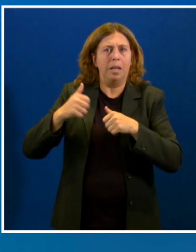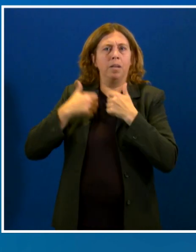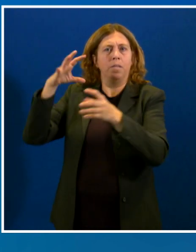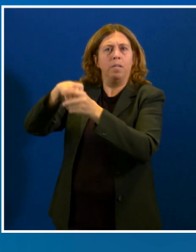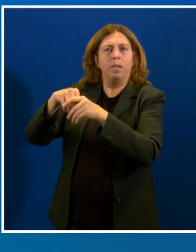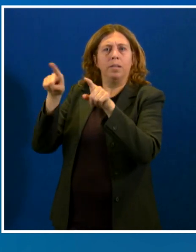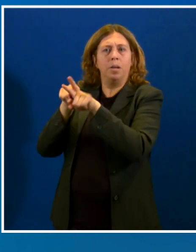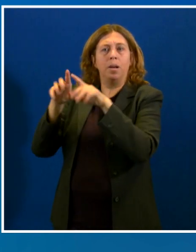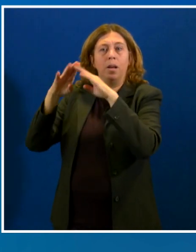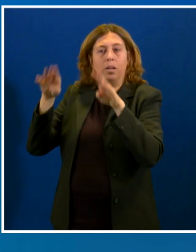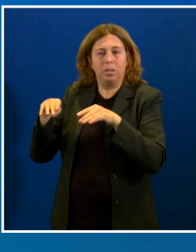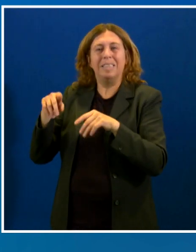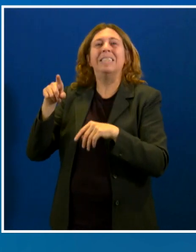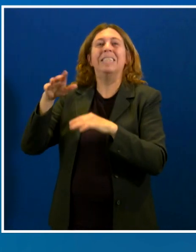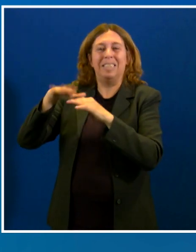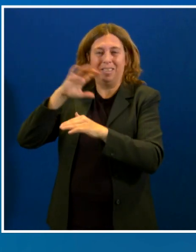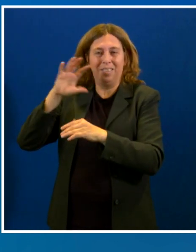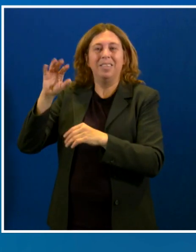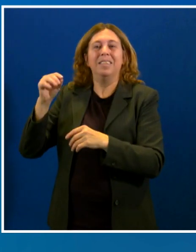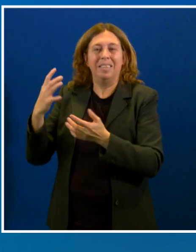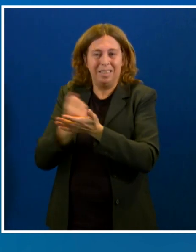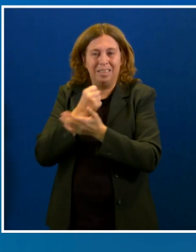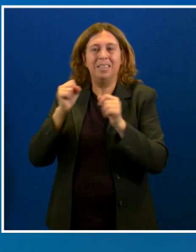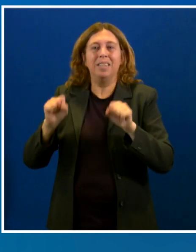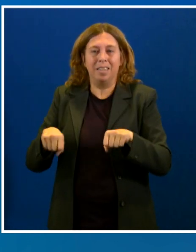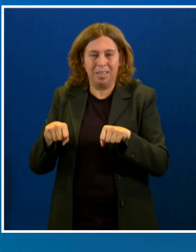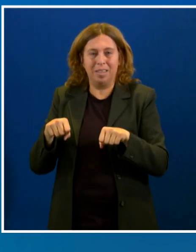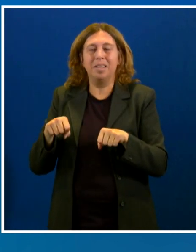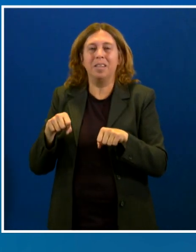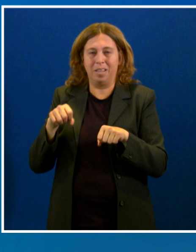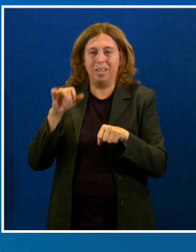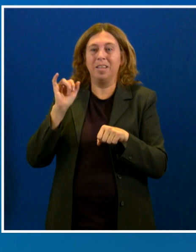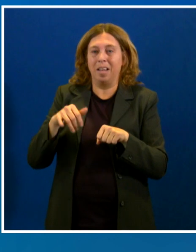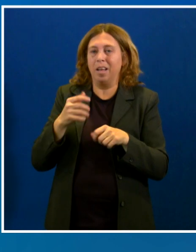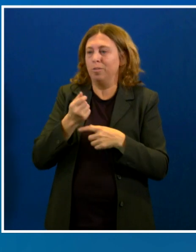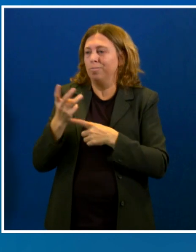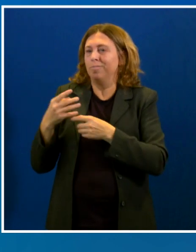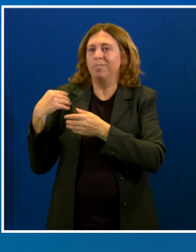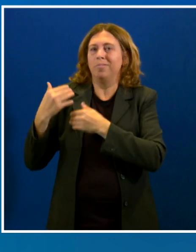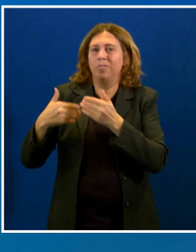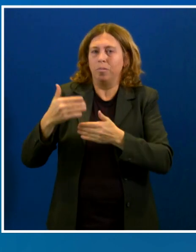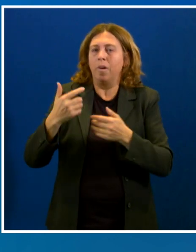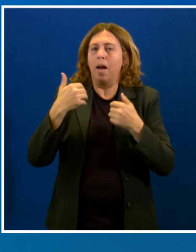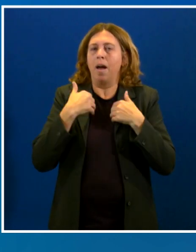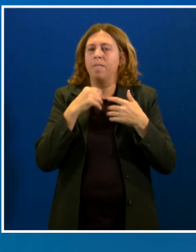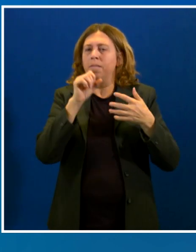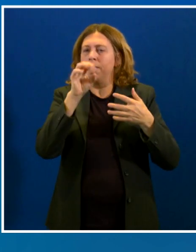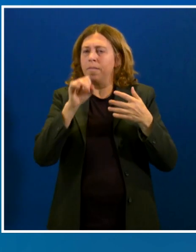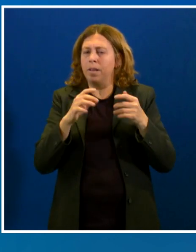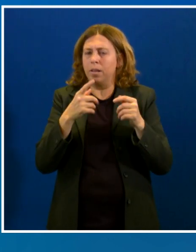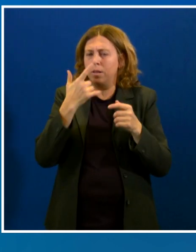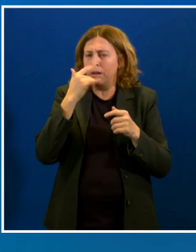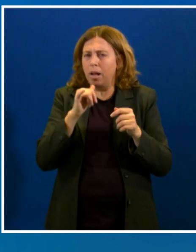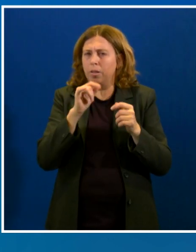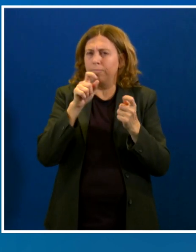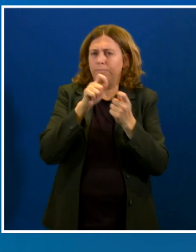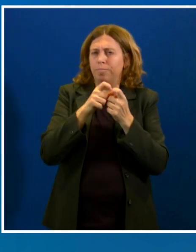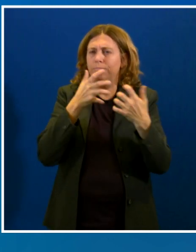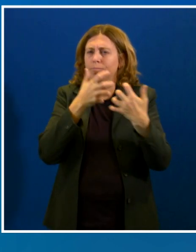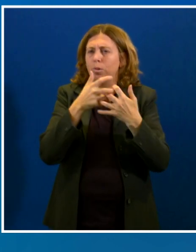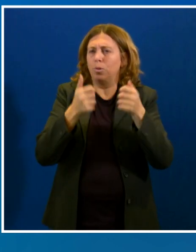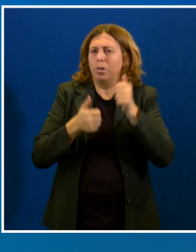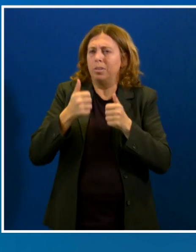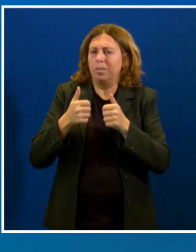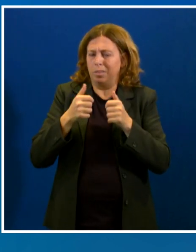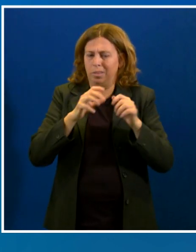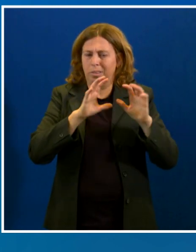the multi-generational household definition. So please check the Clark County Public Health website